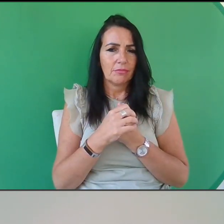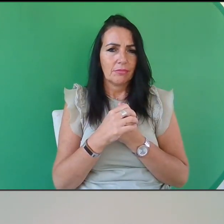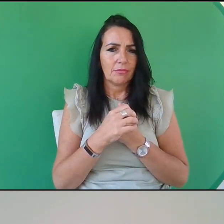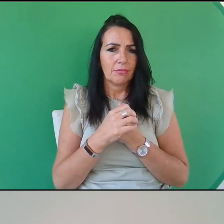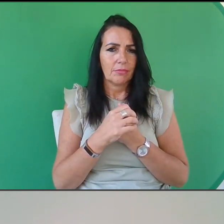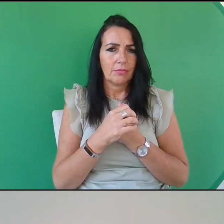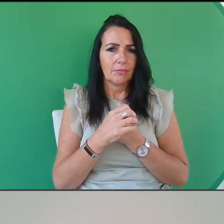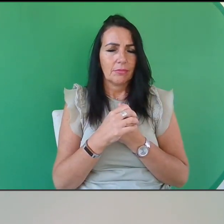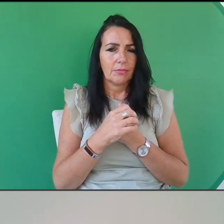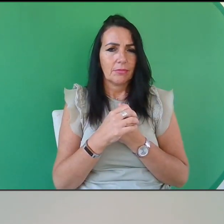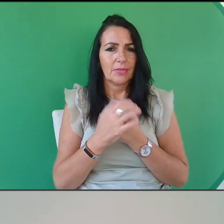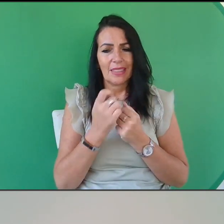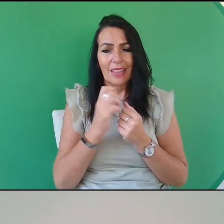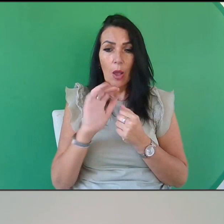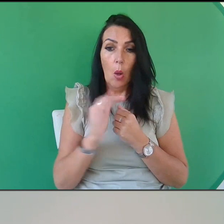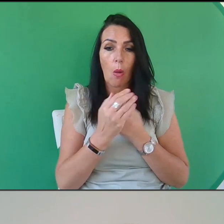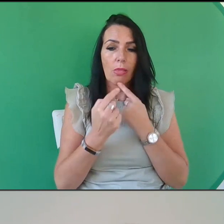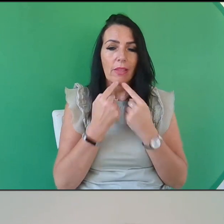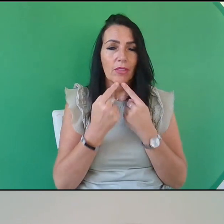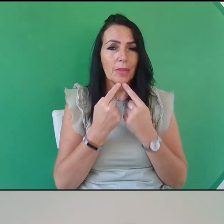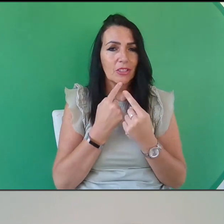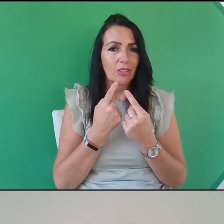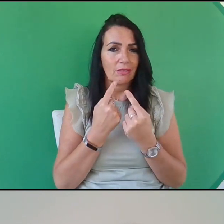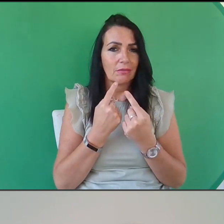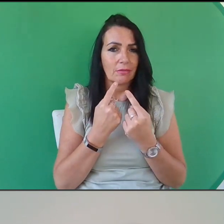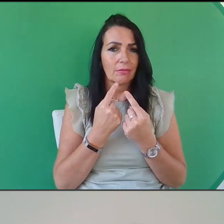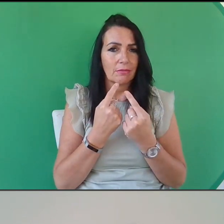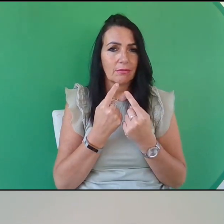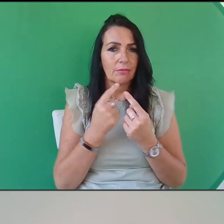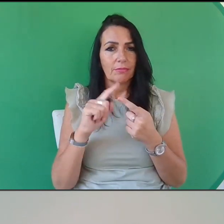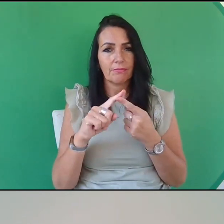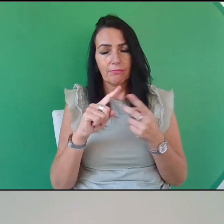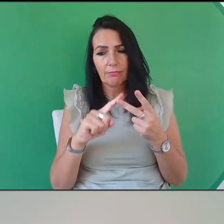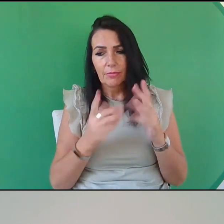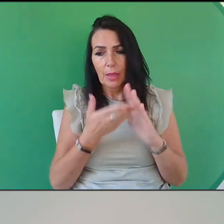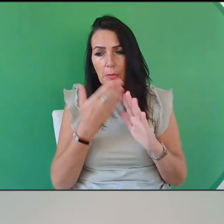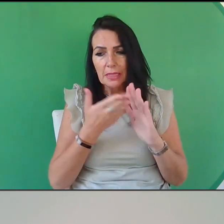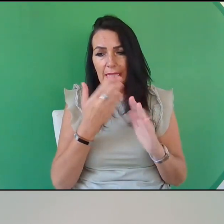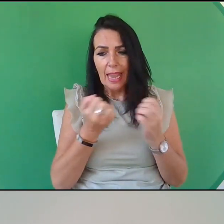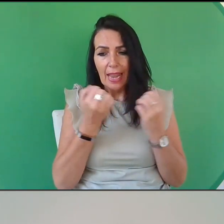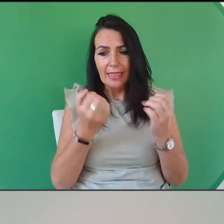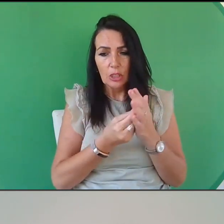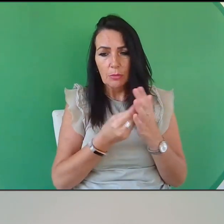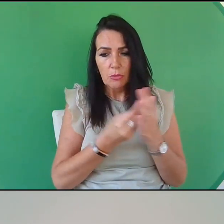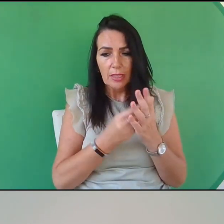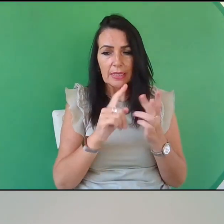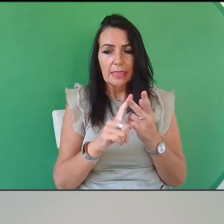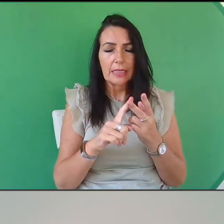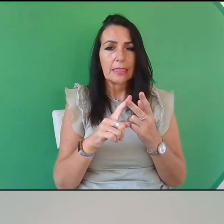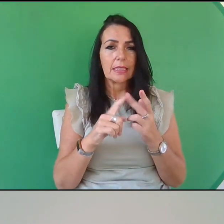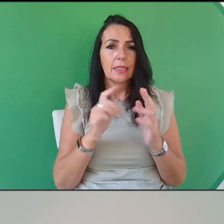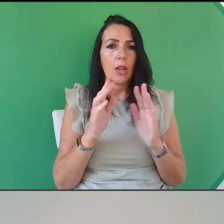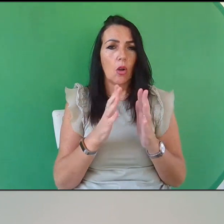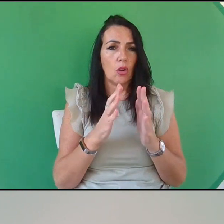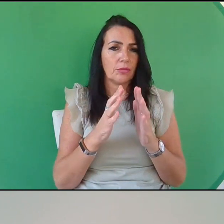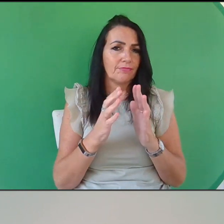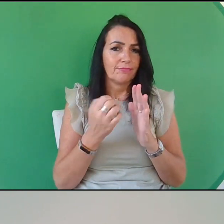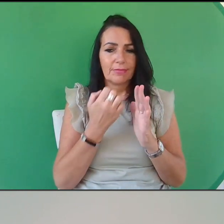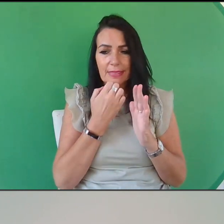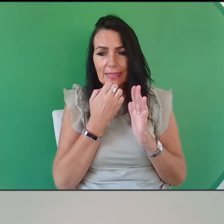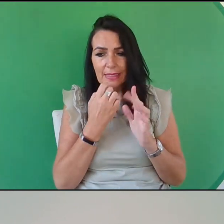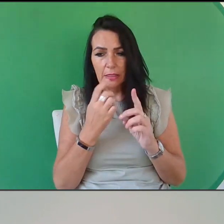Most of the, I mean, almost all of the information considers the most up-to-date energy prices, or it's appropriately dated to make